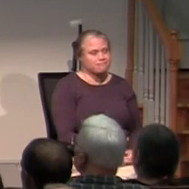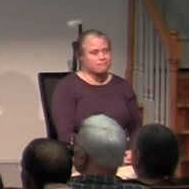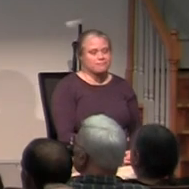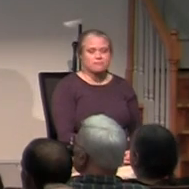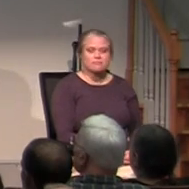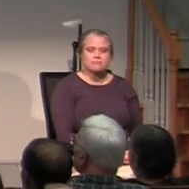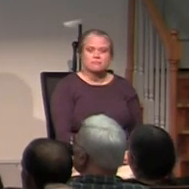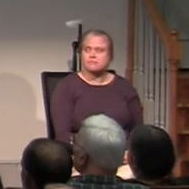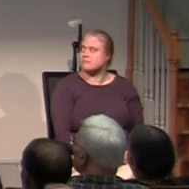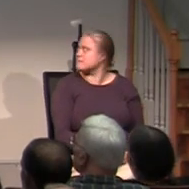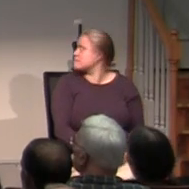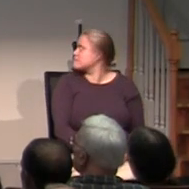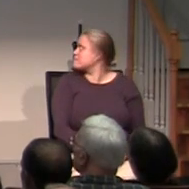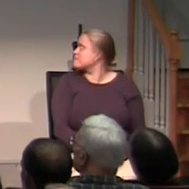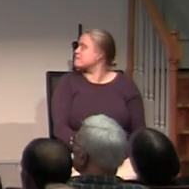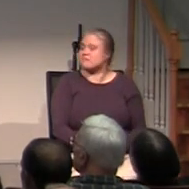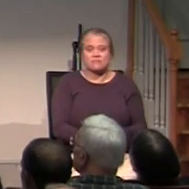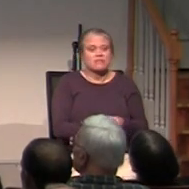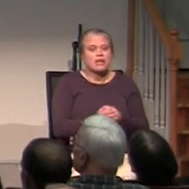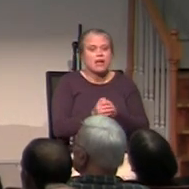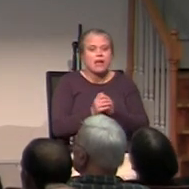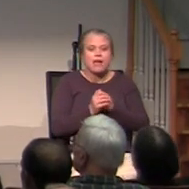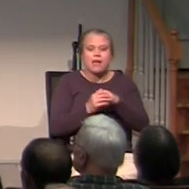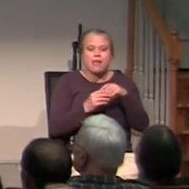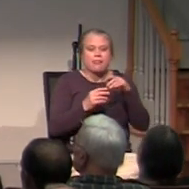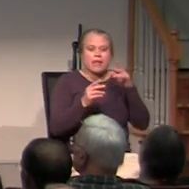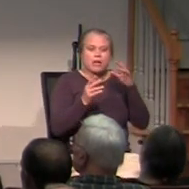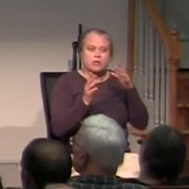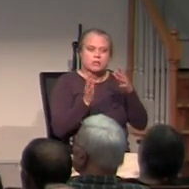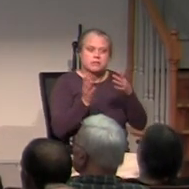There's a better than digital image of everything.